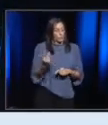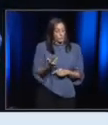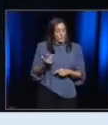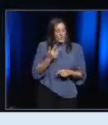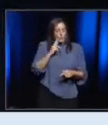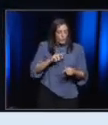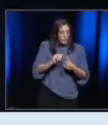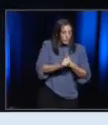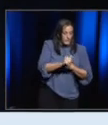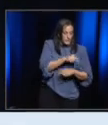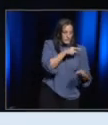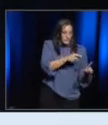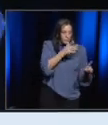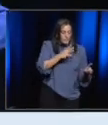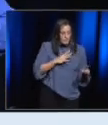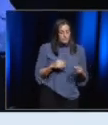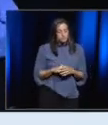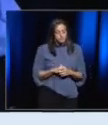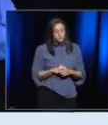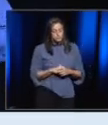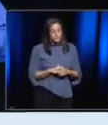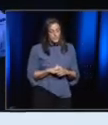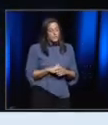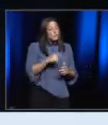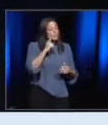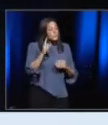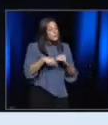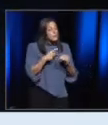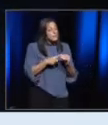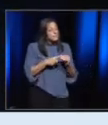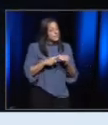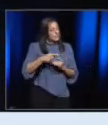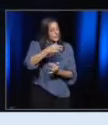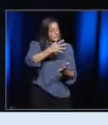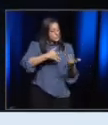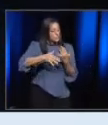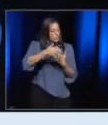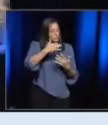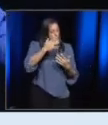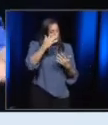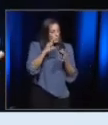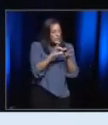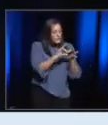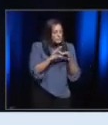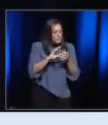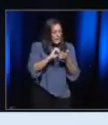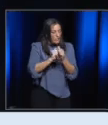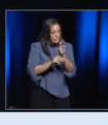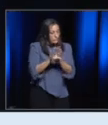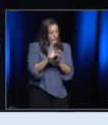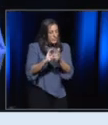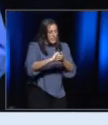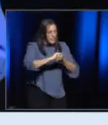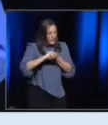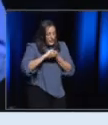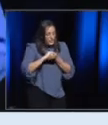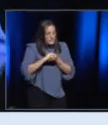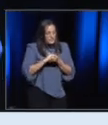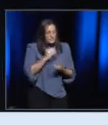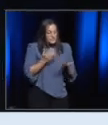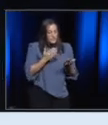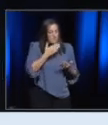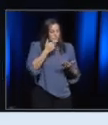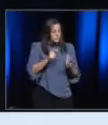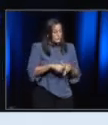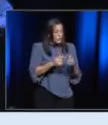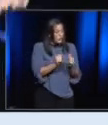So if we're going to think about social cognition and alliance formation, what better place to start than that incredible